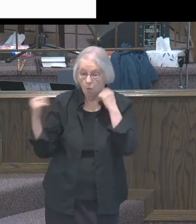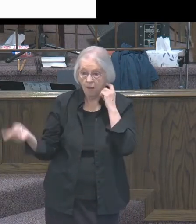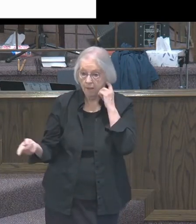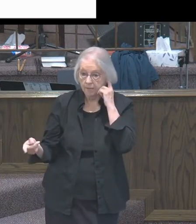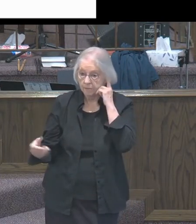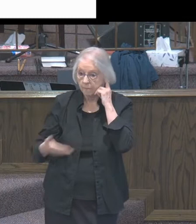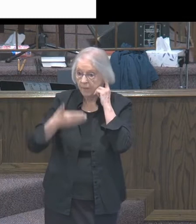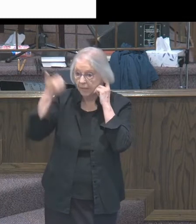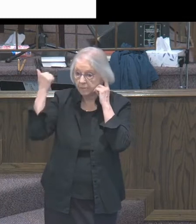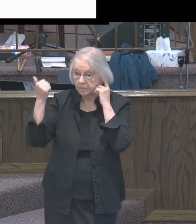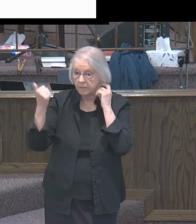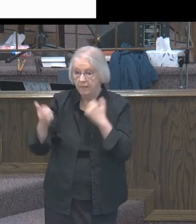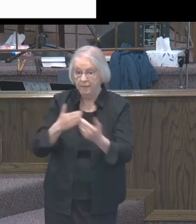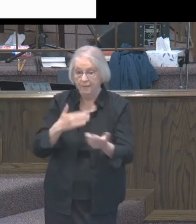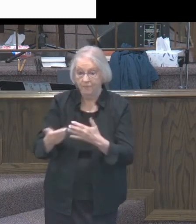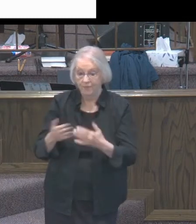later.